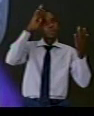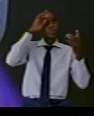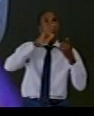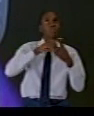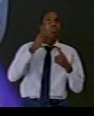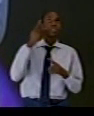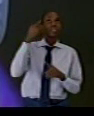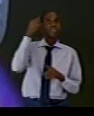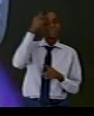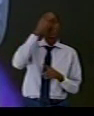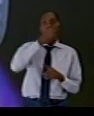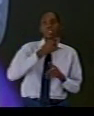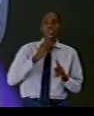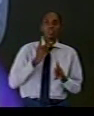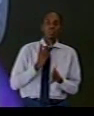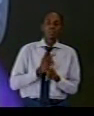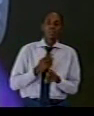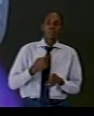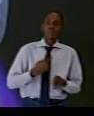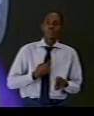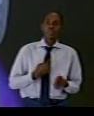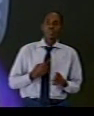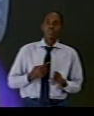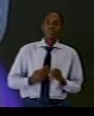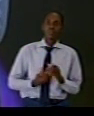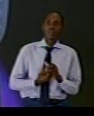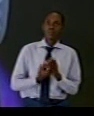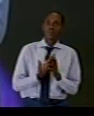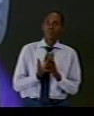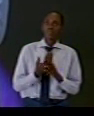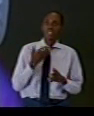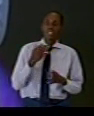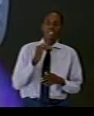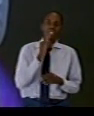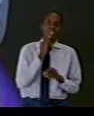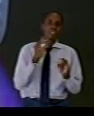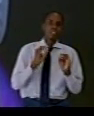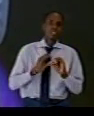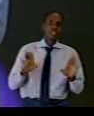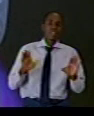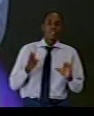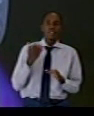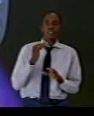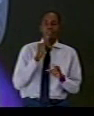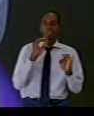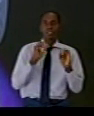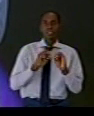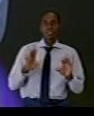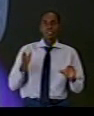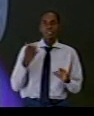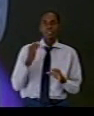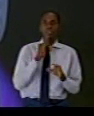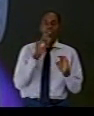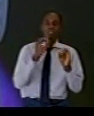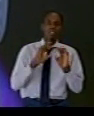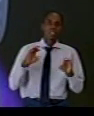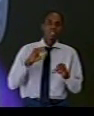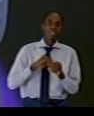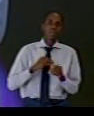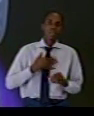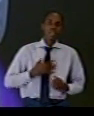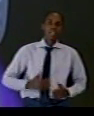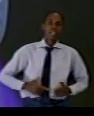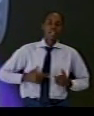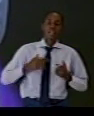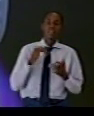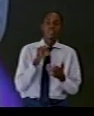face keeps me pure. There is nothing, nothing, nothing in